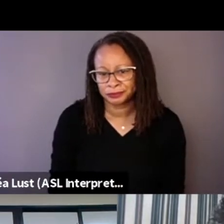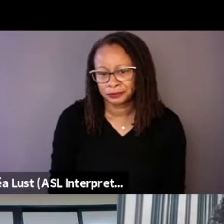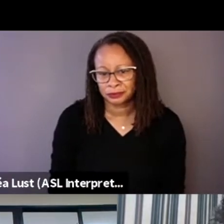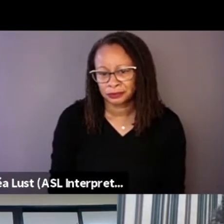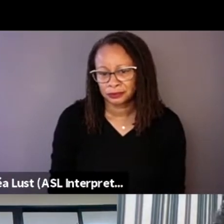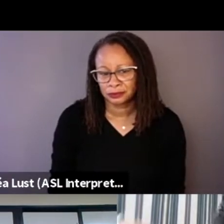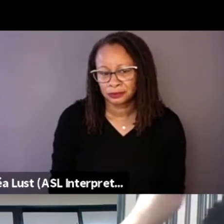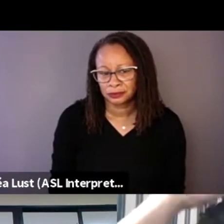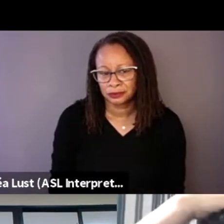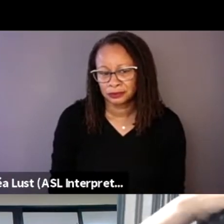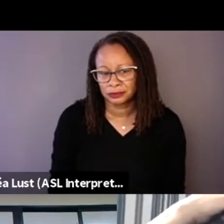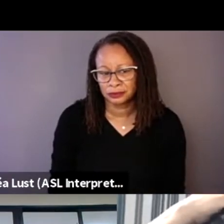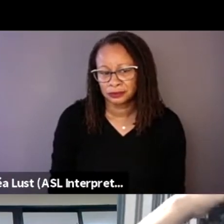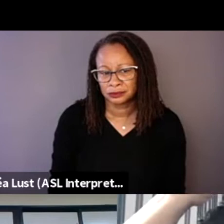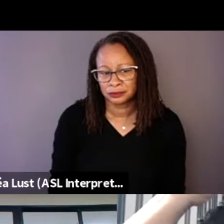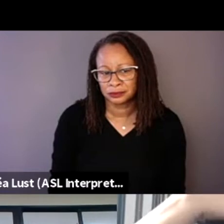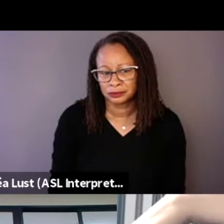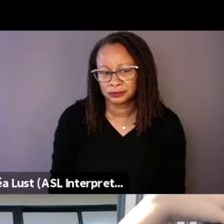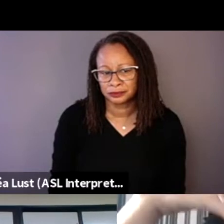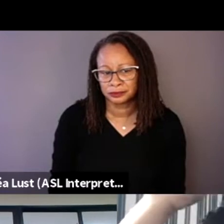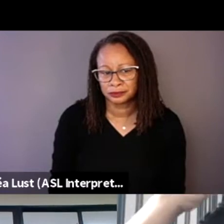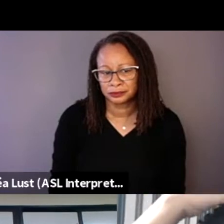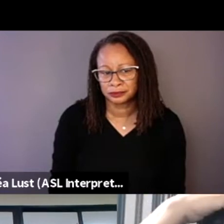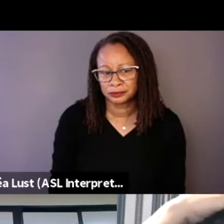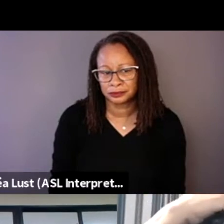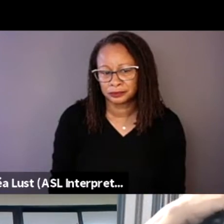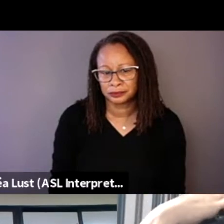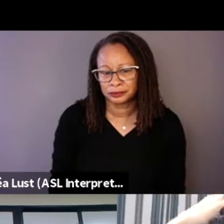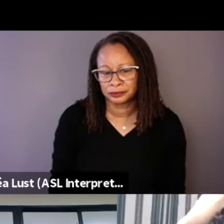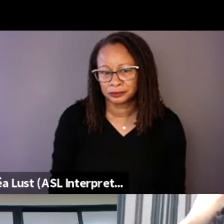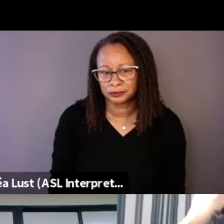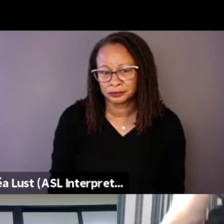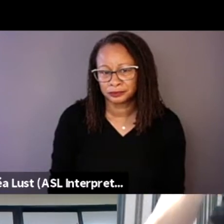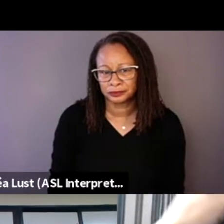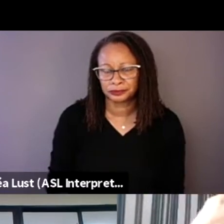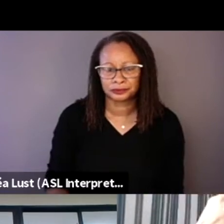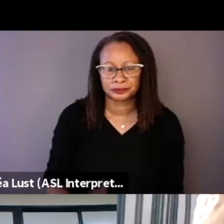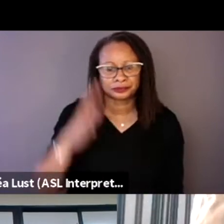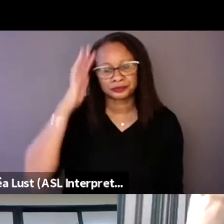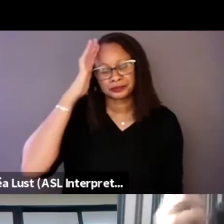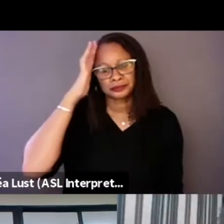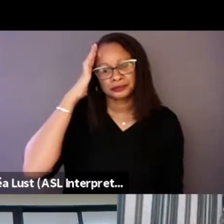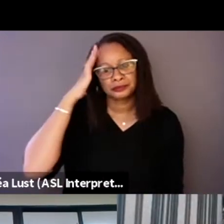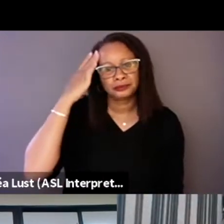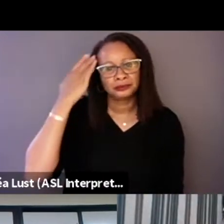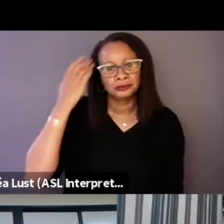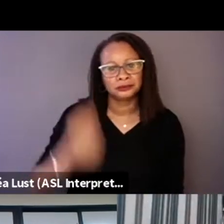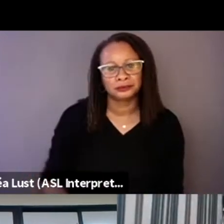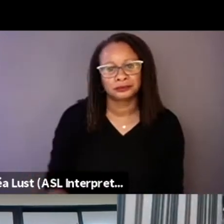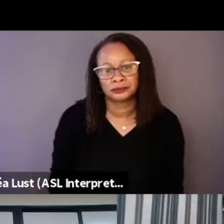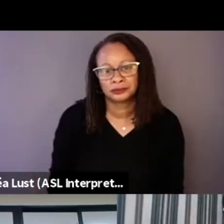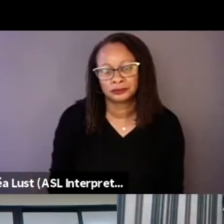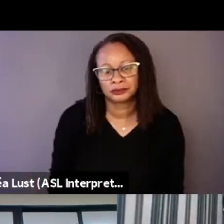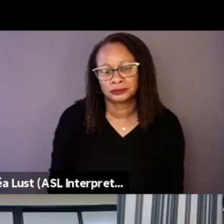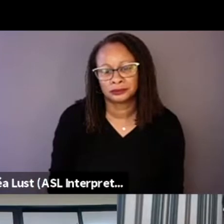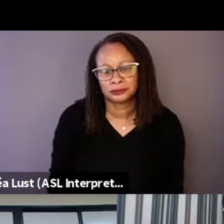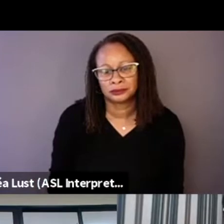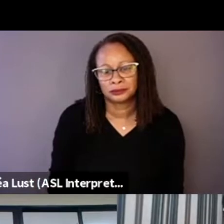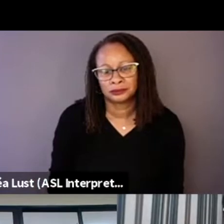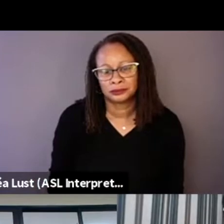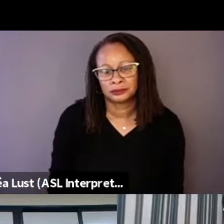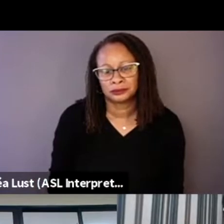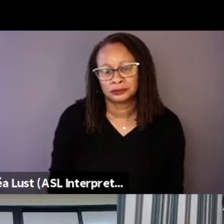mencionado, en el 2011 se crea la organización y es para